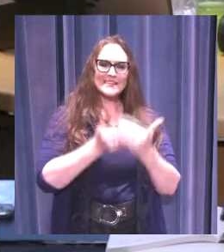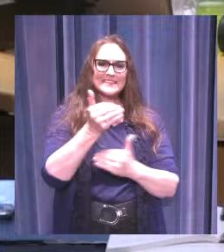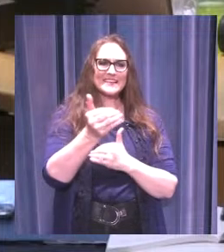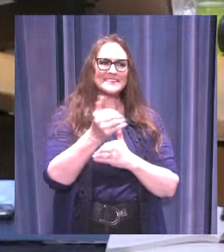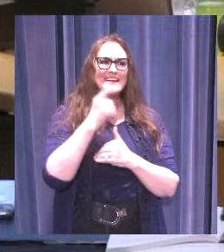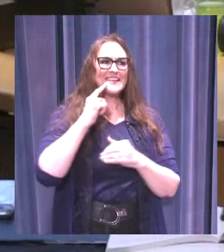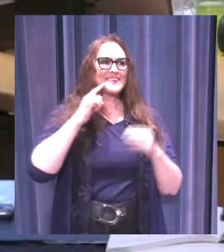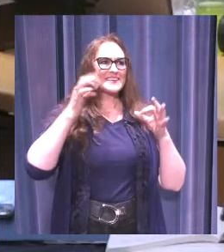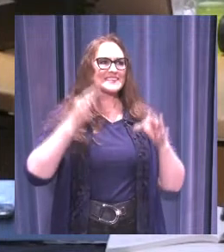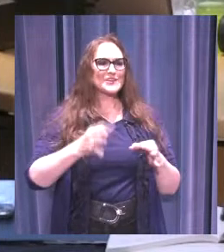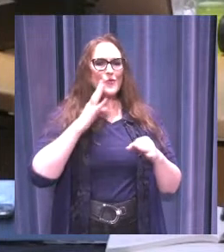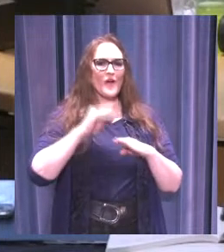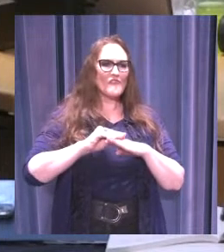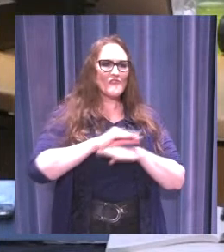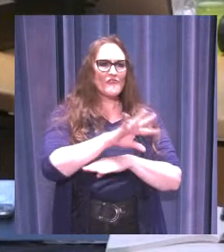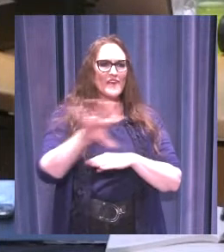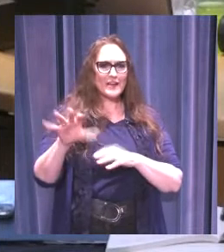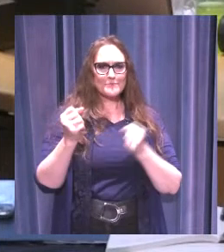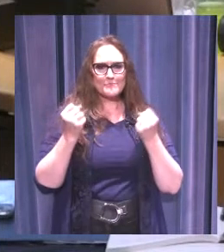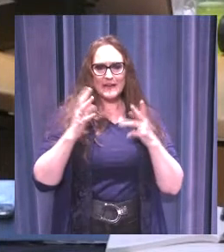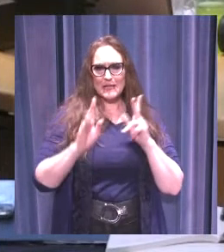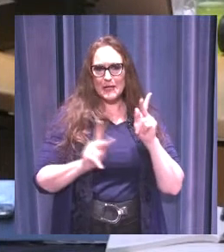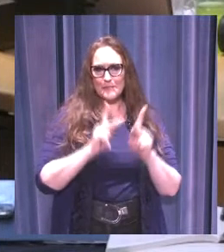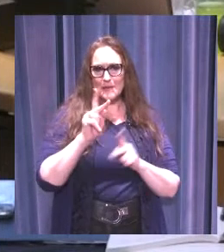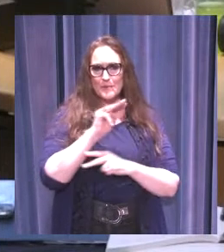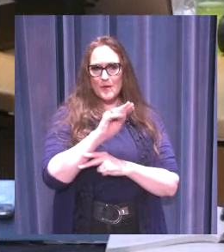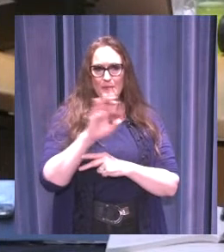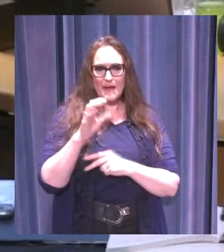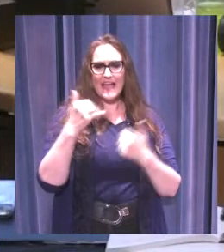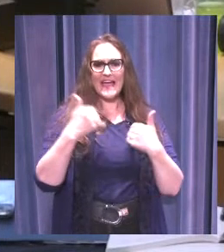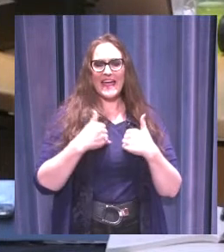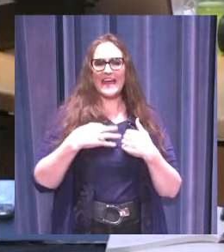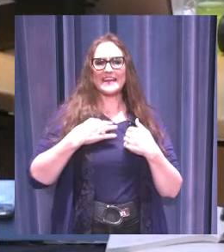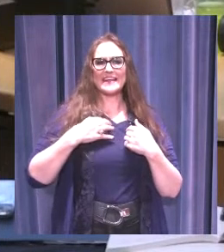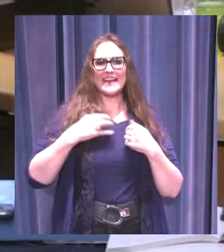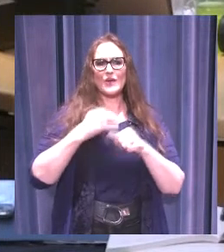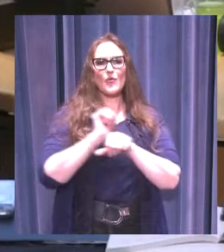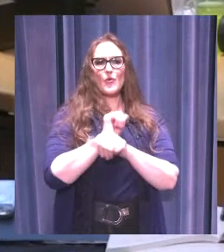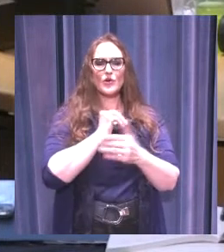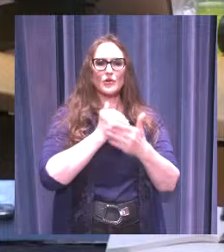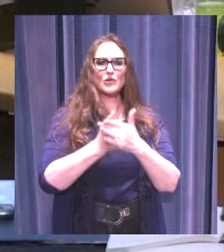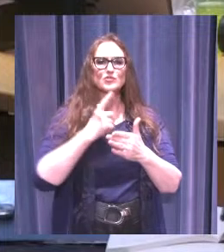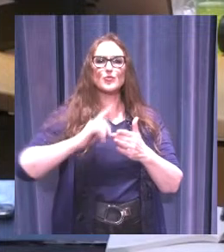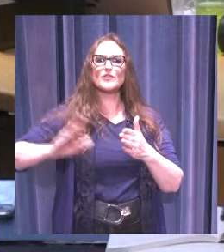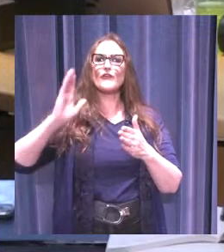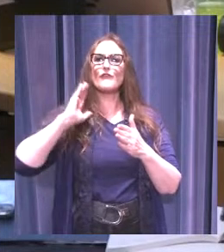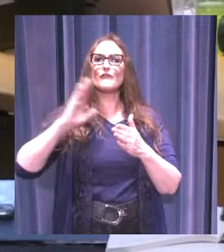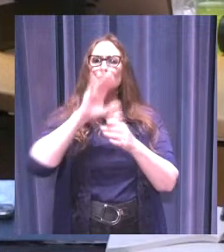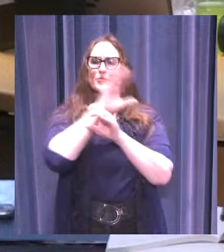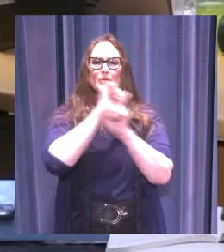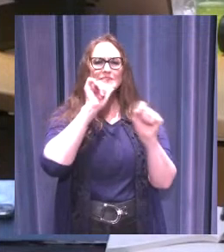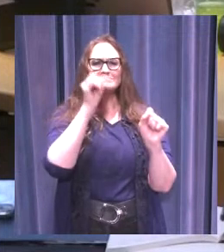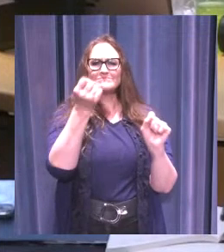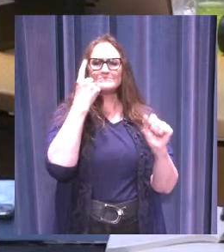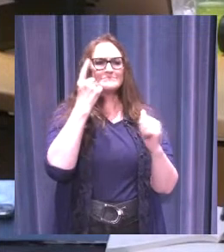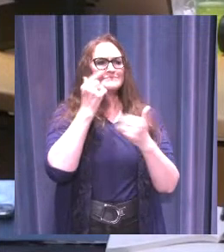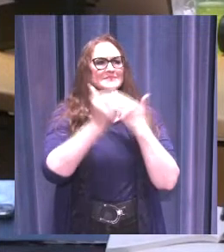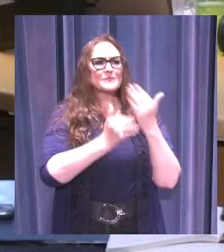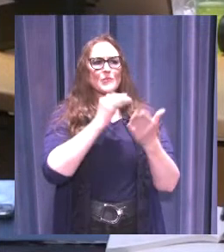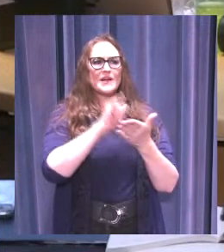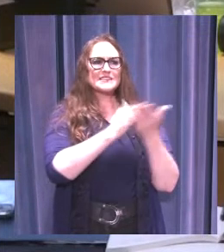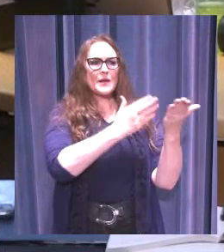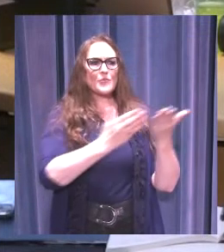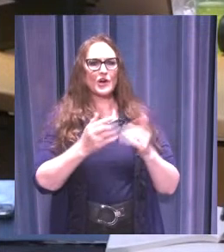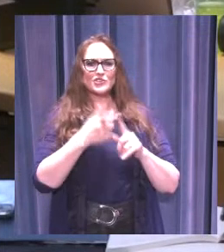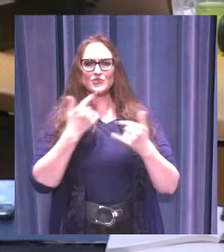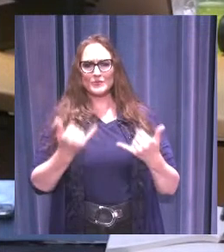This decision will affect many people. Mott had a candidate who worked closely with the former president. I cannot understand the process that brought us